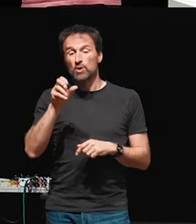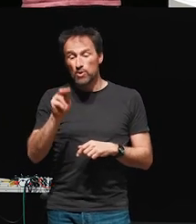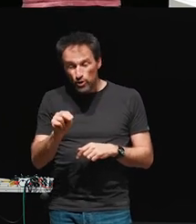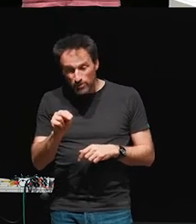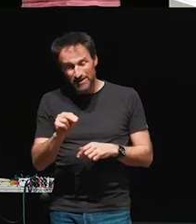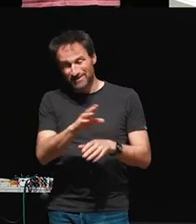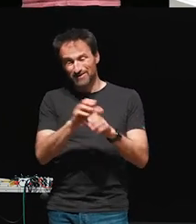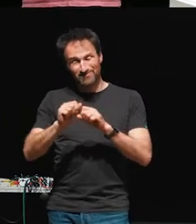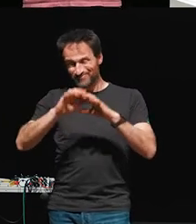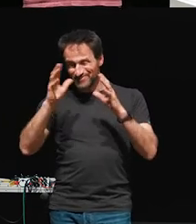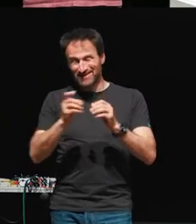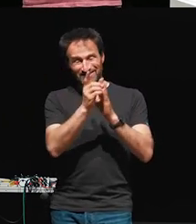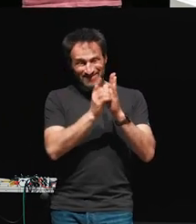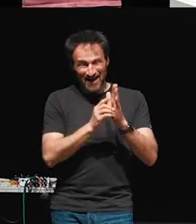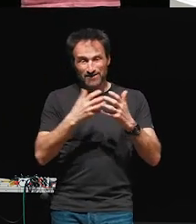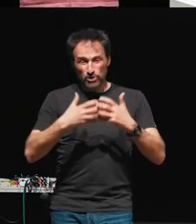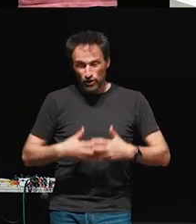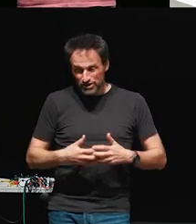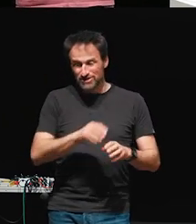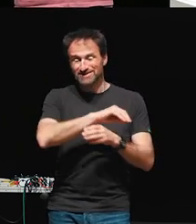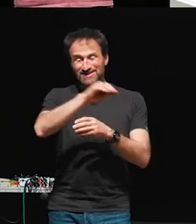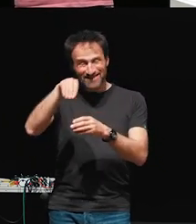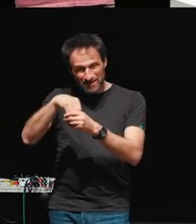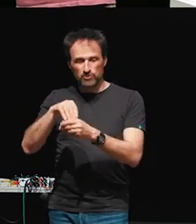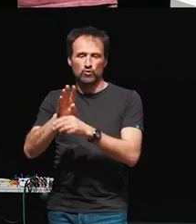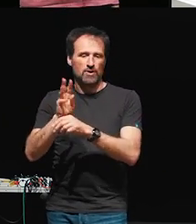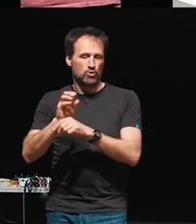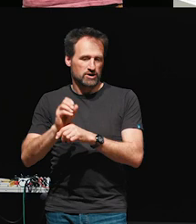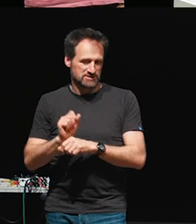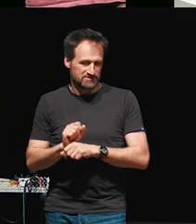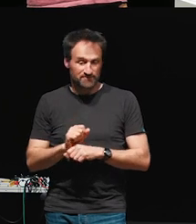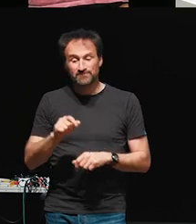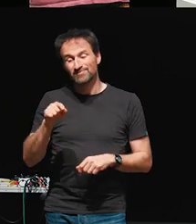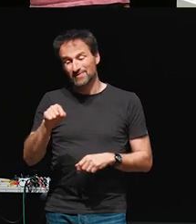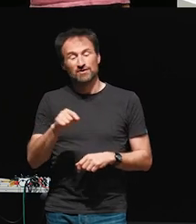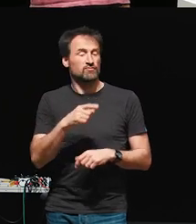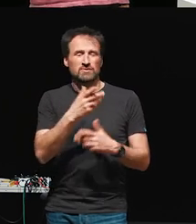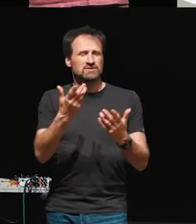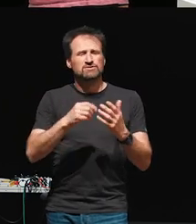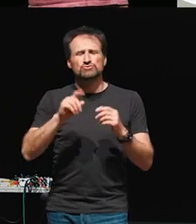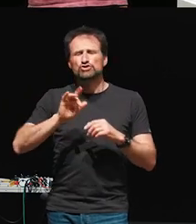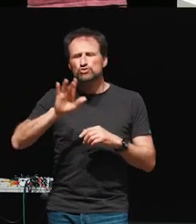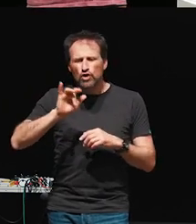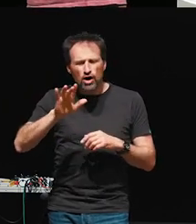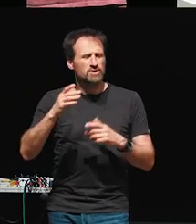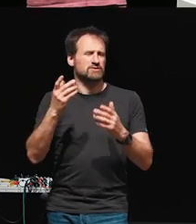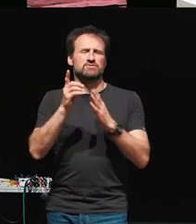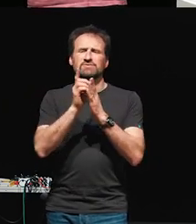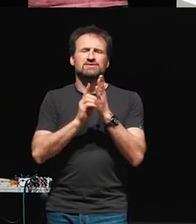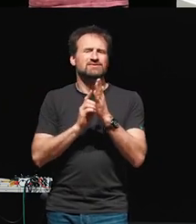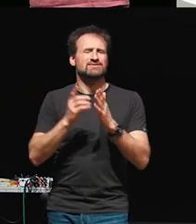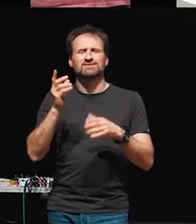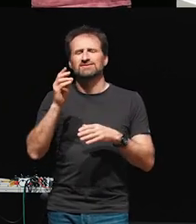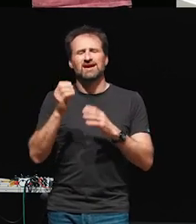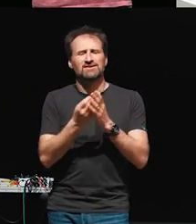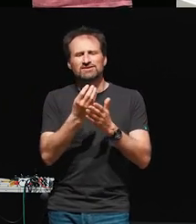us to keep the main thread free for user interaction so they can keep clicking on stuff, scrolling, no matter what data sources or custom